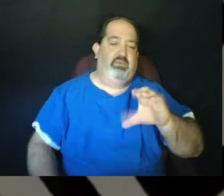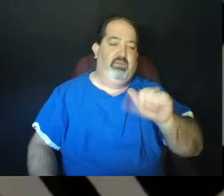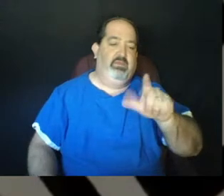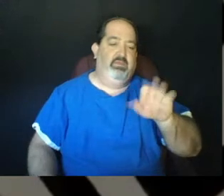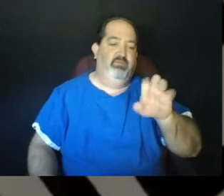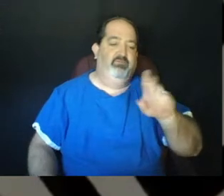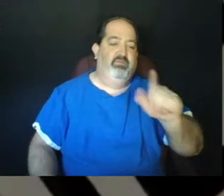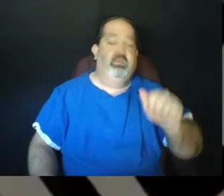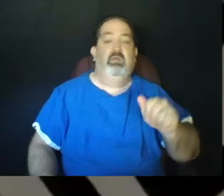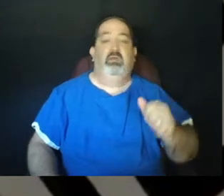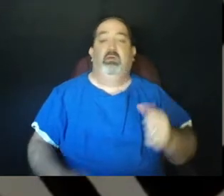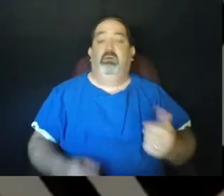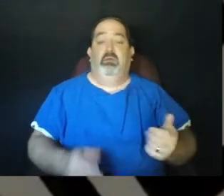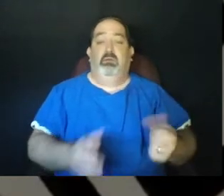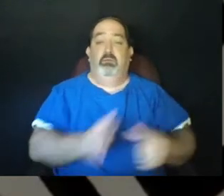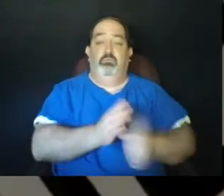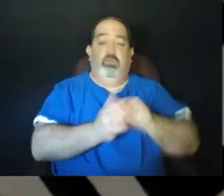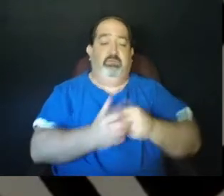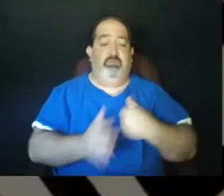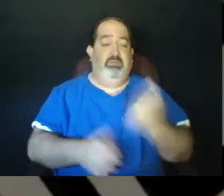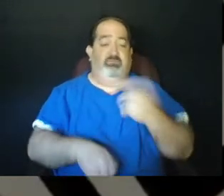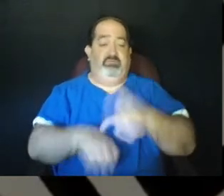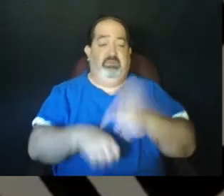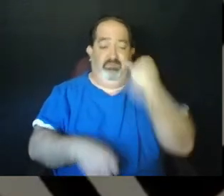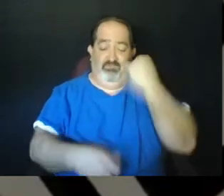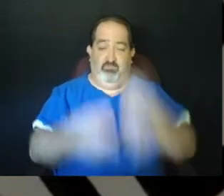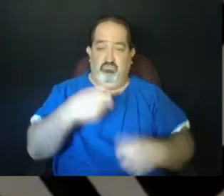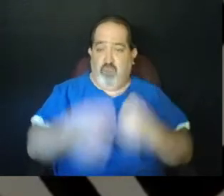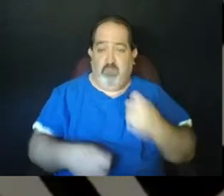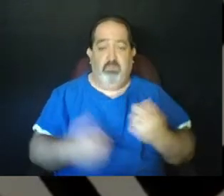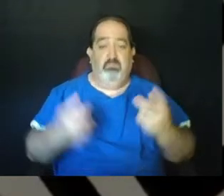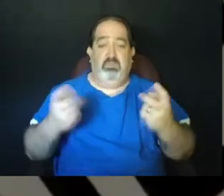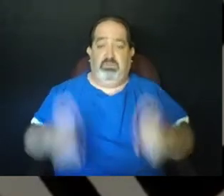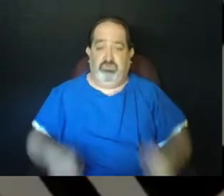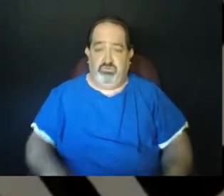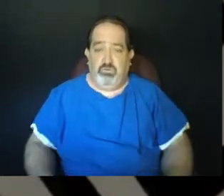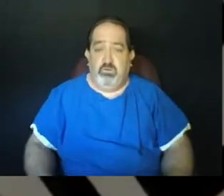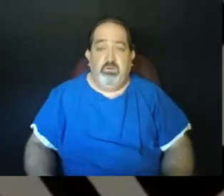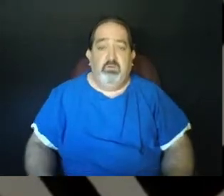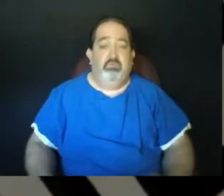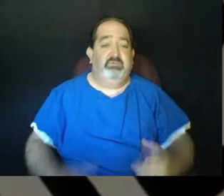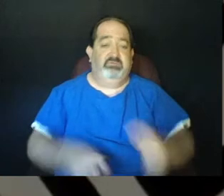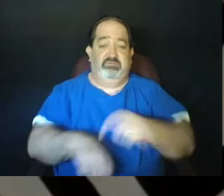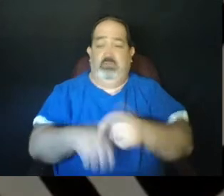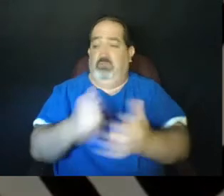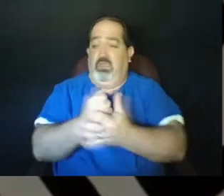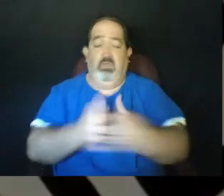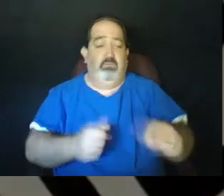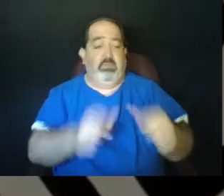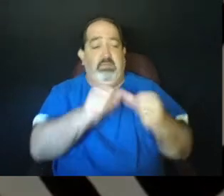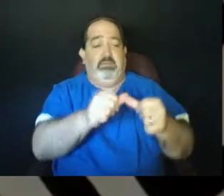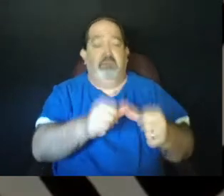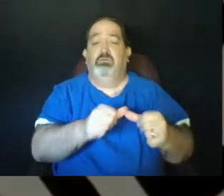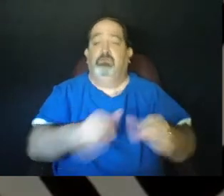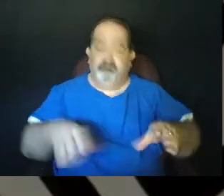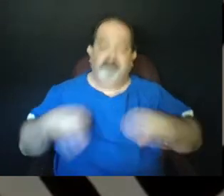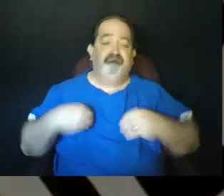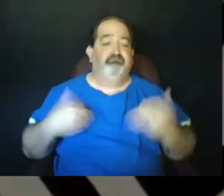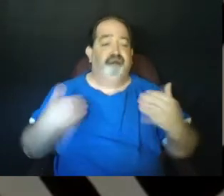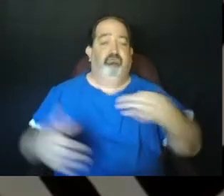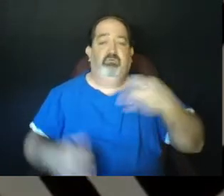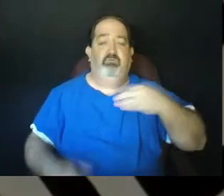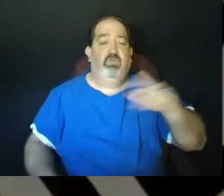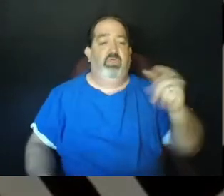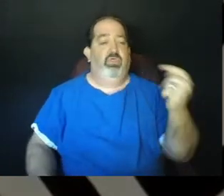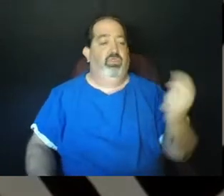impress me every time there is a problem, there's an issue. When it's time to help out, they continue to step up. Thursday night was